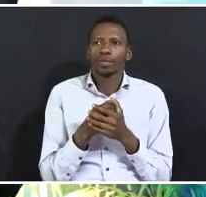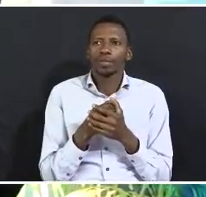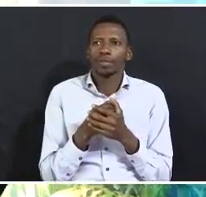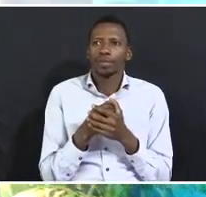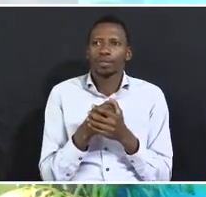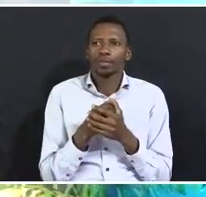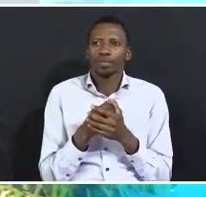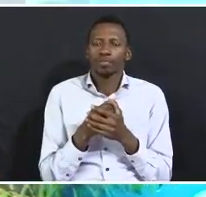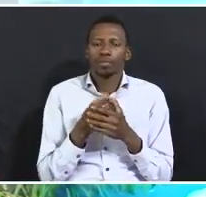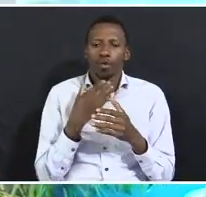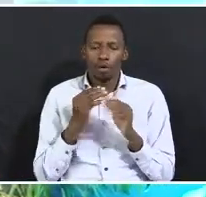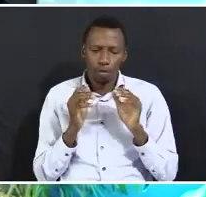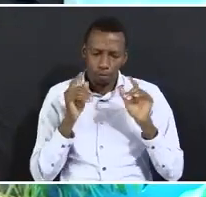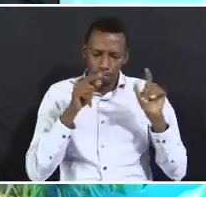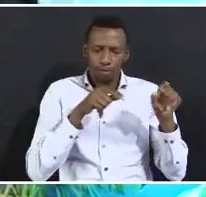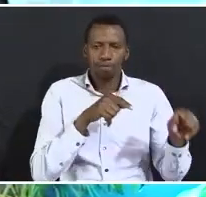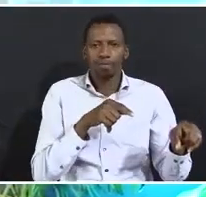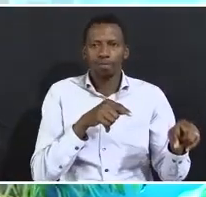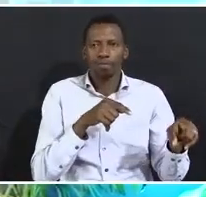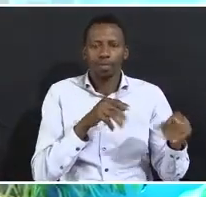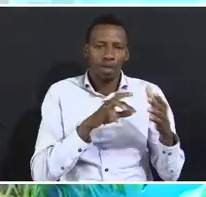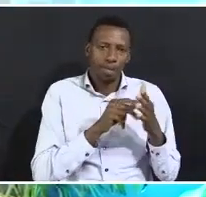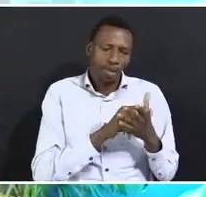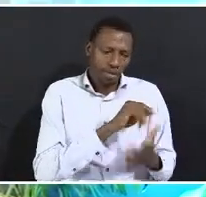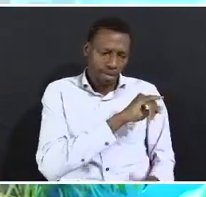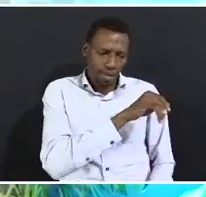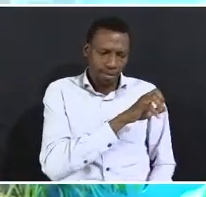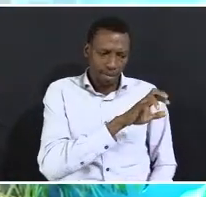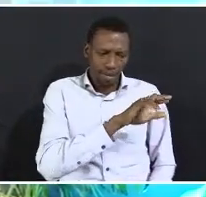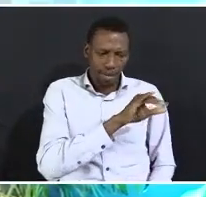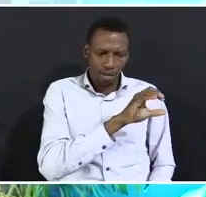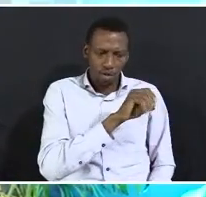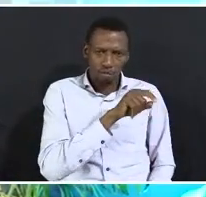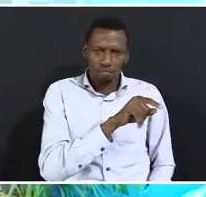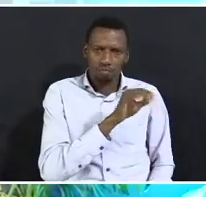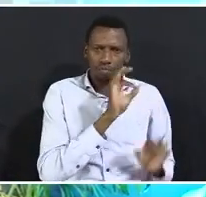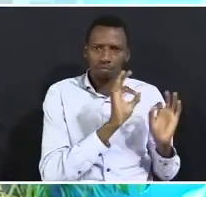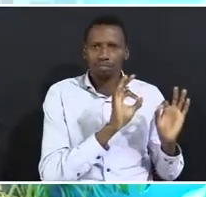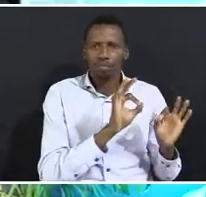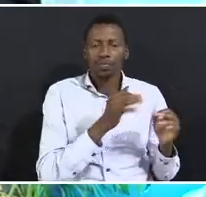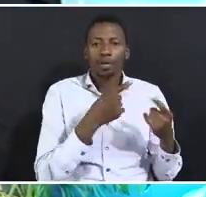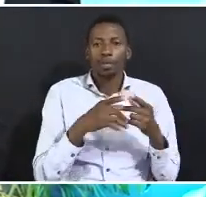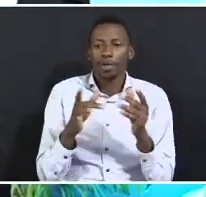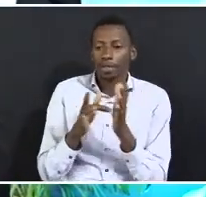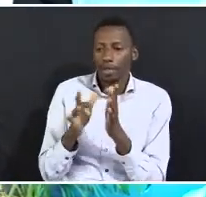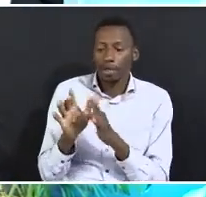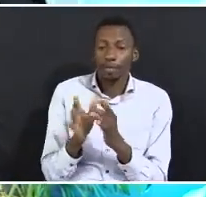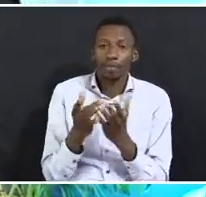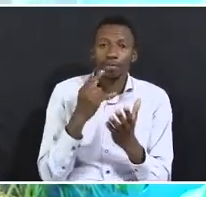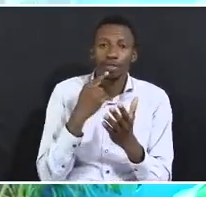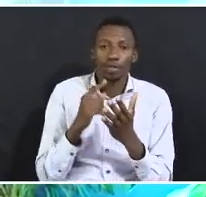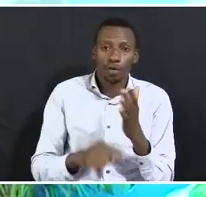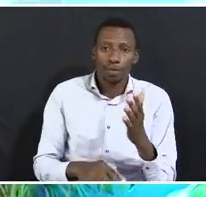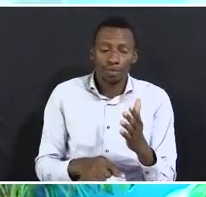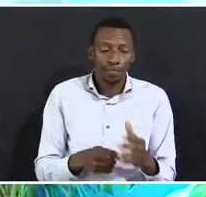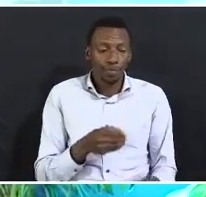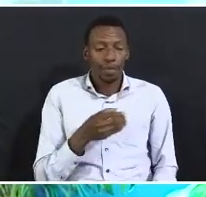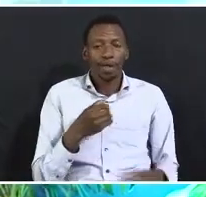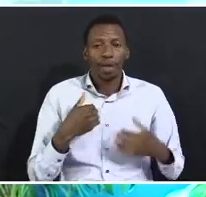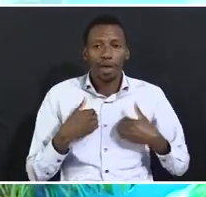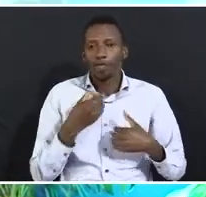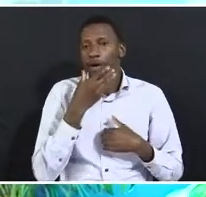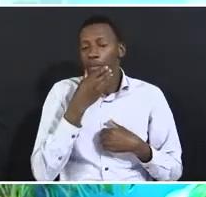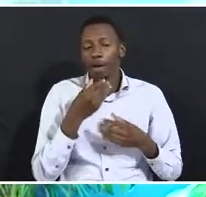they all found residence in Jericho. So Jericho was doing so well. But the Bible says, a man lived in